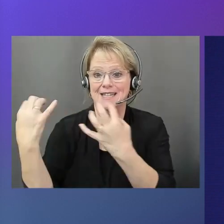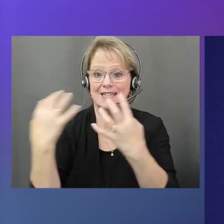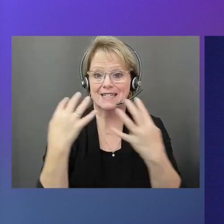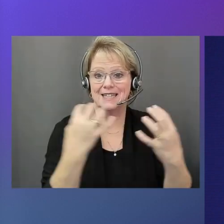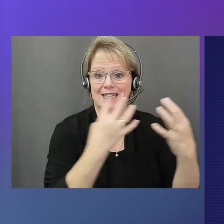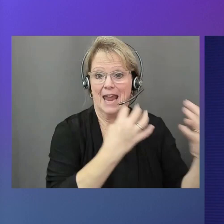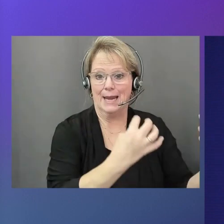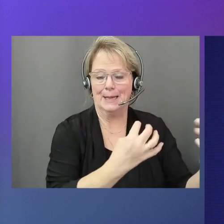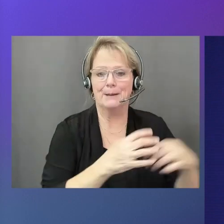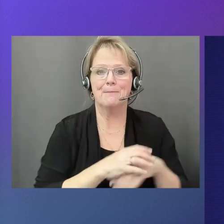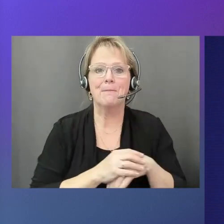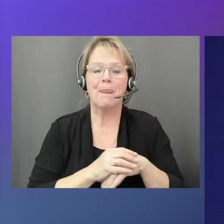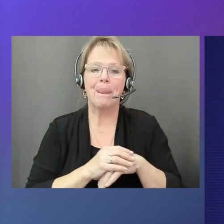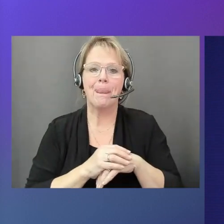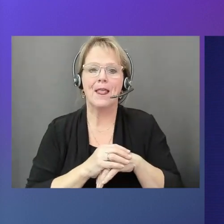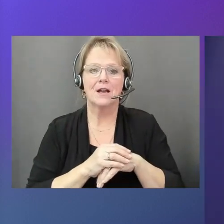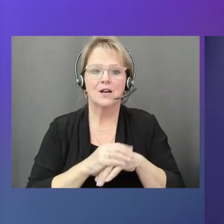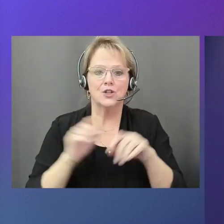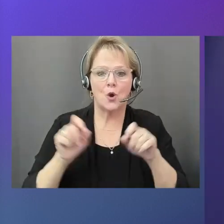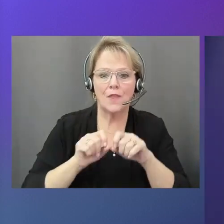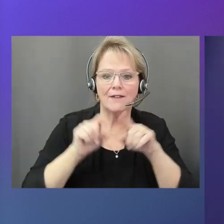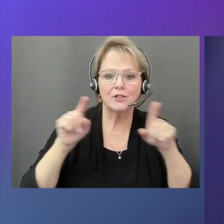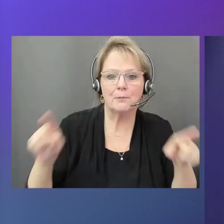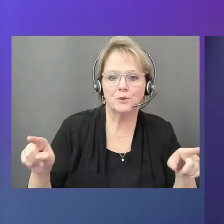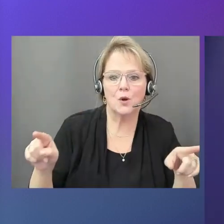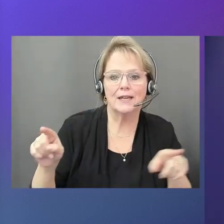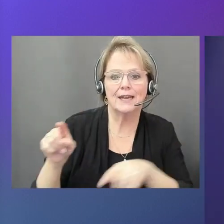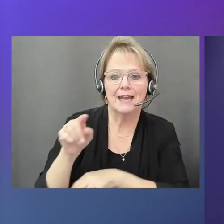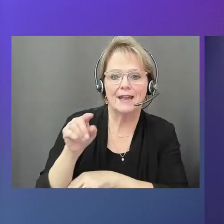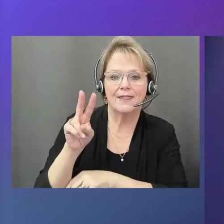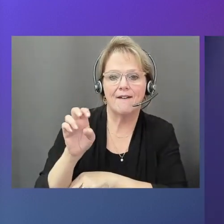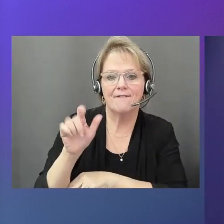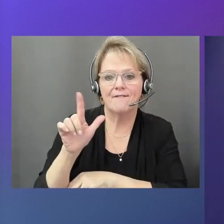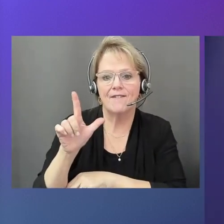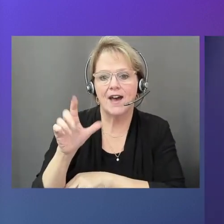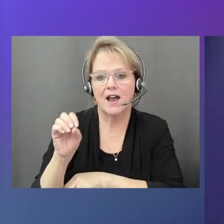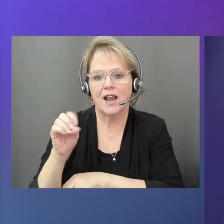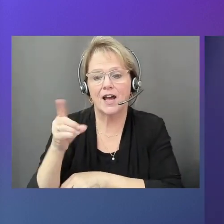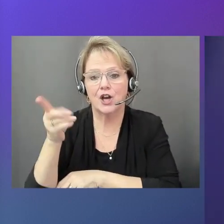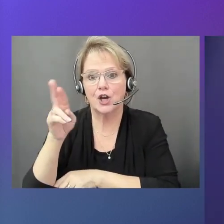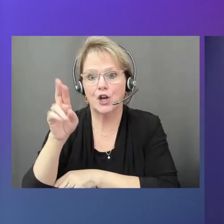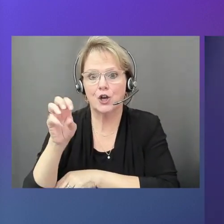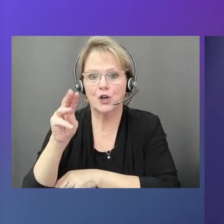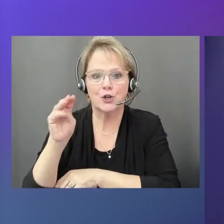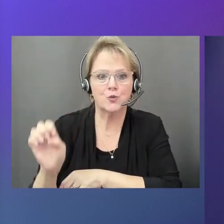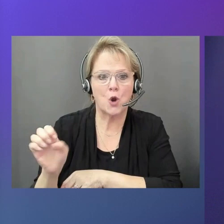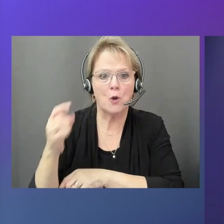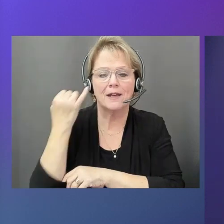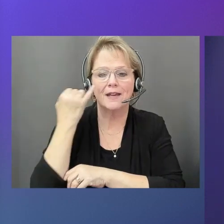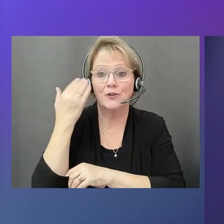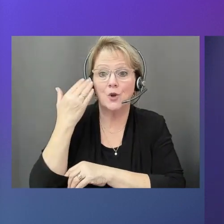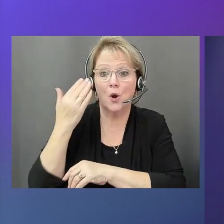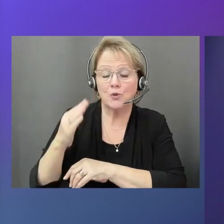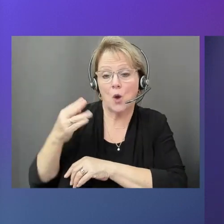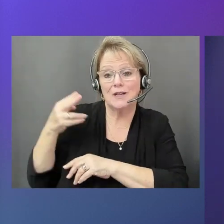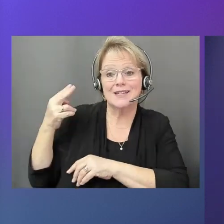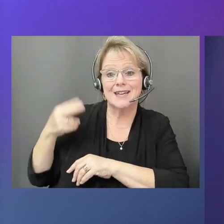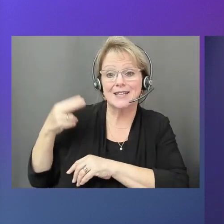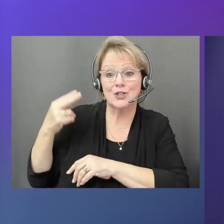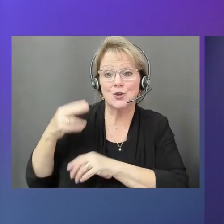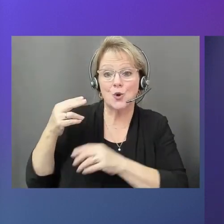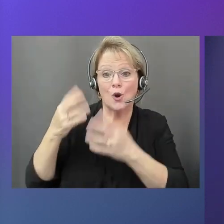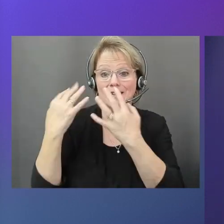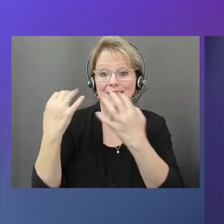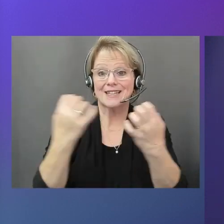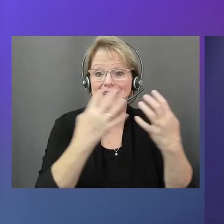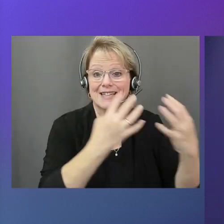that work? Yeah, so Stade Velodrome, for those of you who don't know, is a historic and beloved 80-year-old stadium, which is home to the Olympique